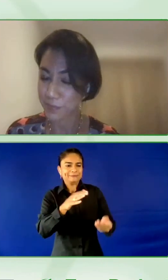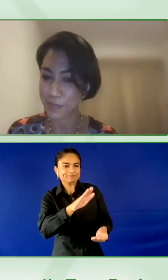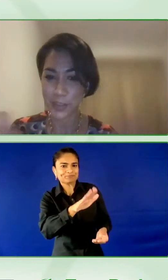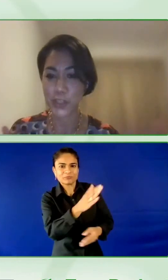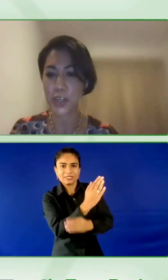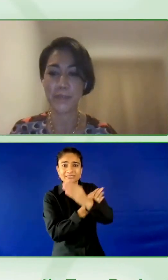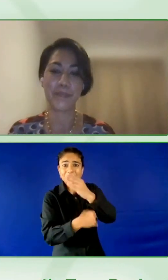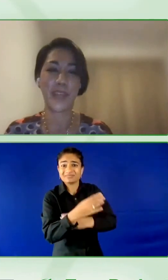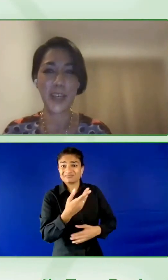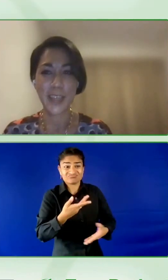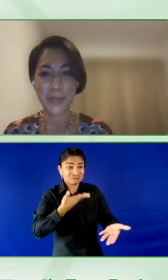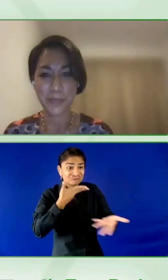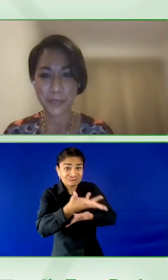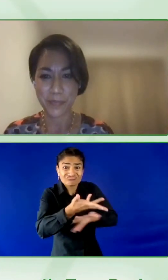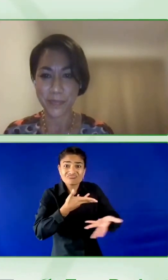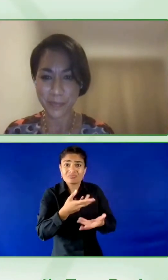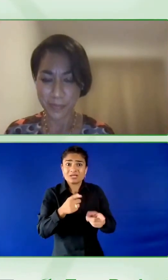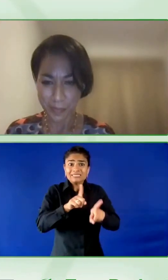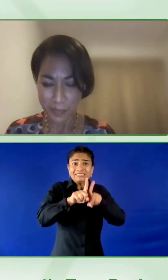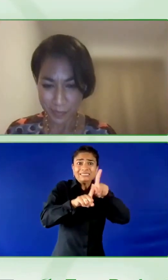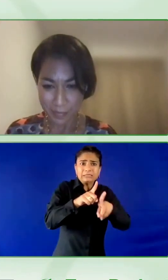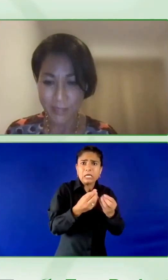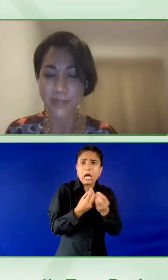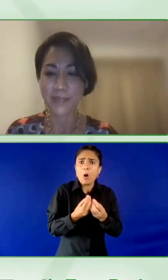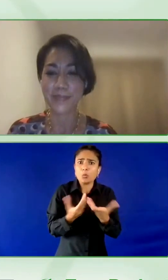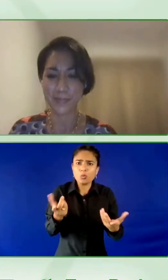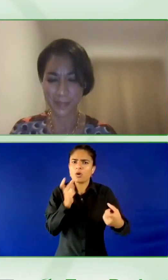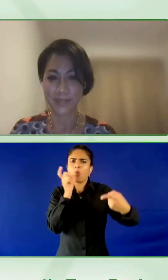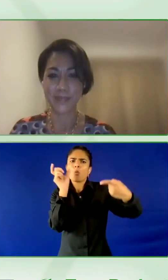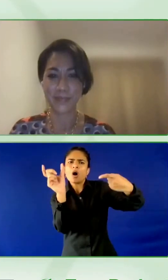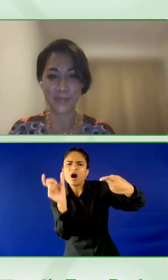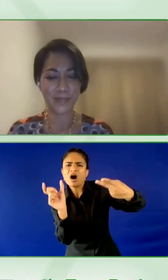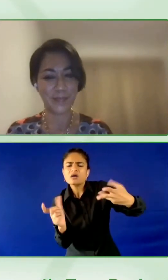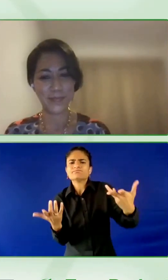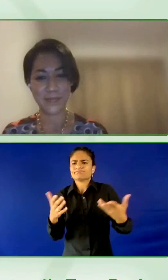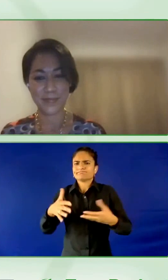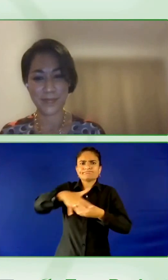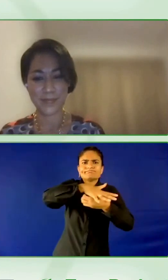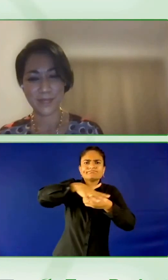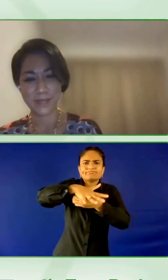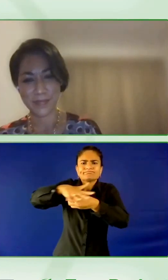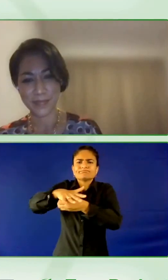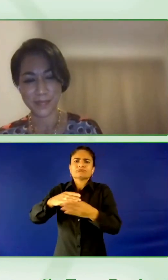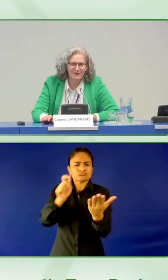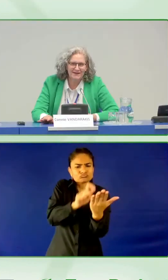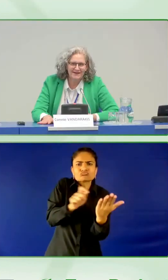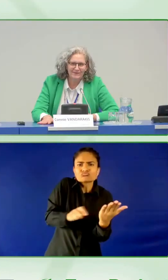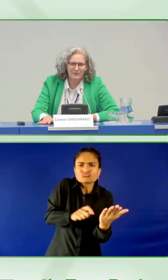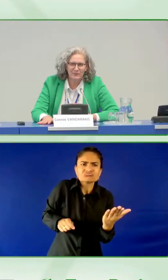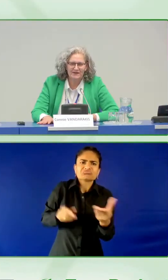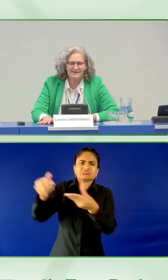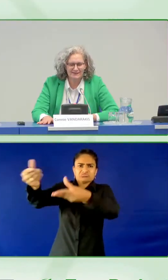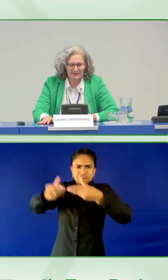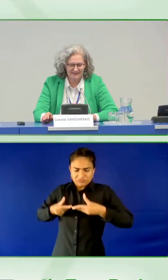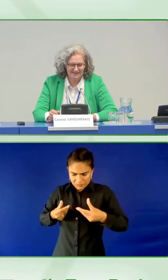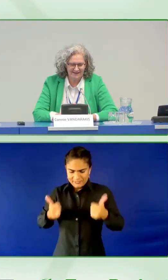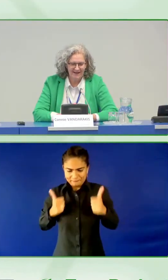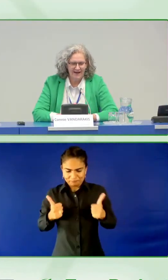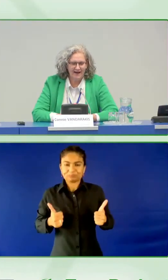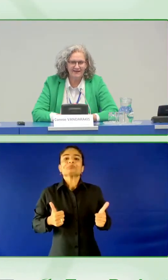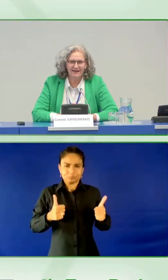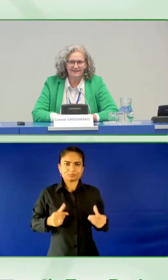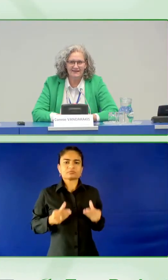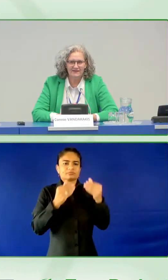our other presenters. Sure. But I'm sure you have some very valid feedback from your